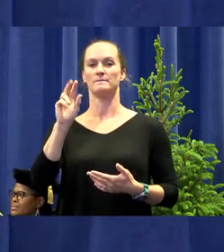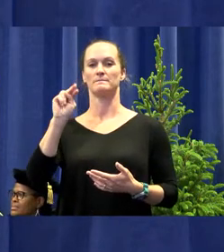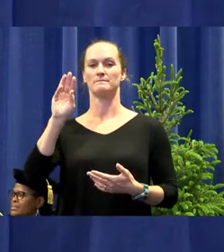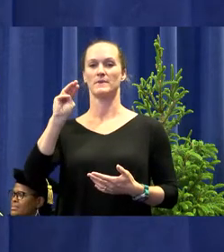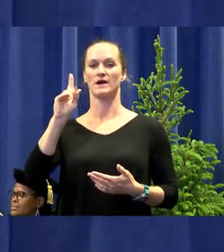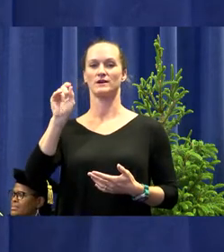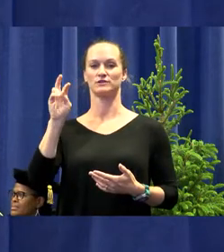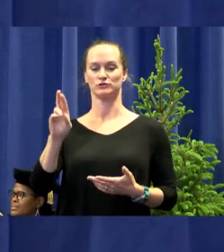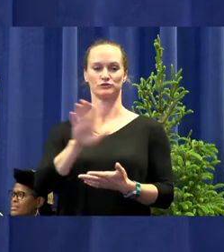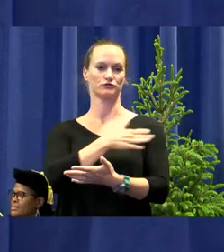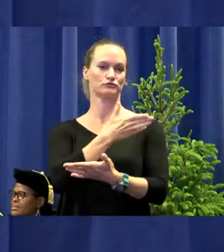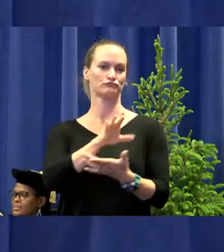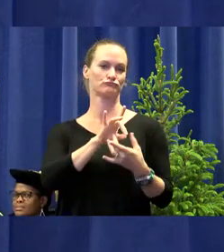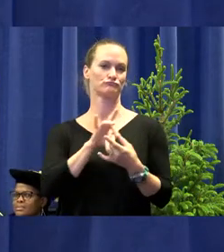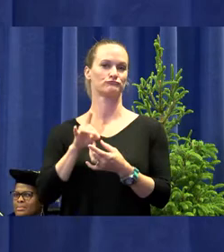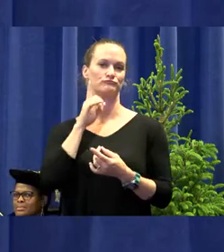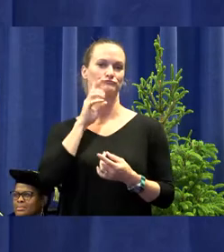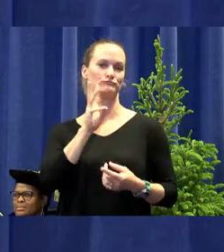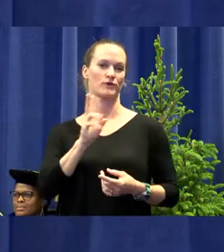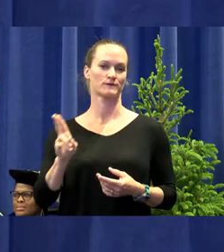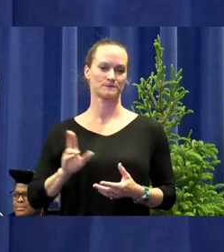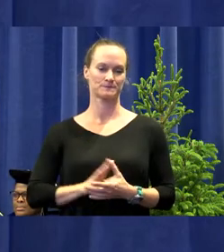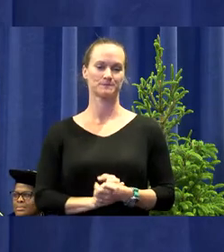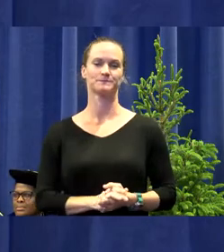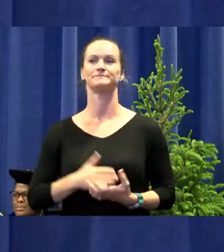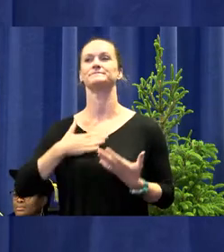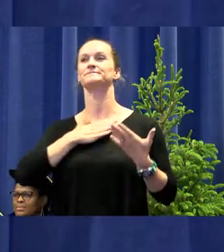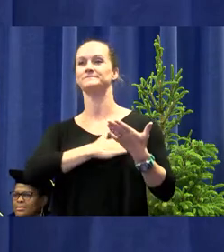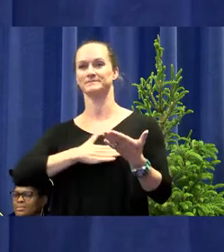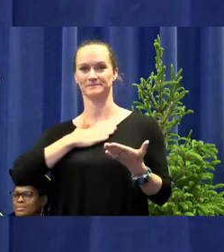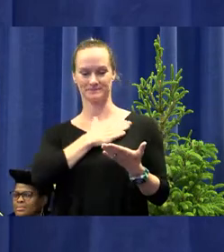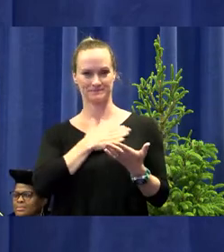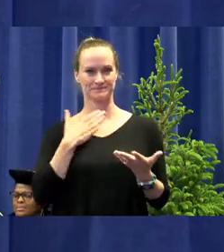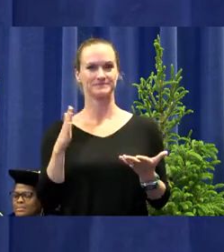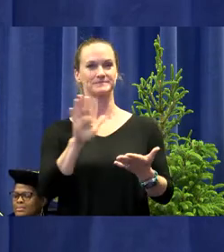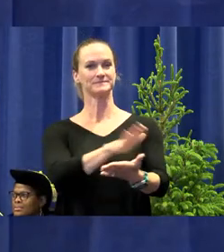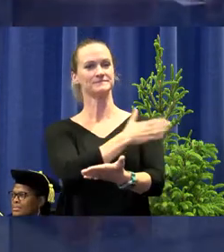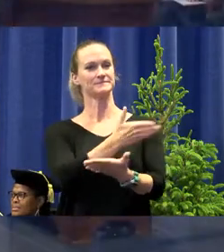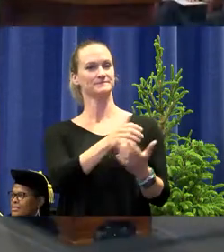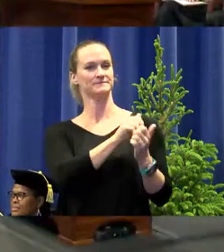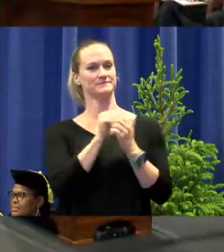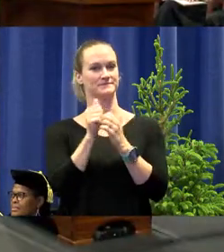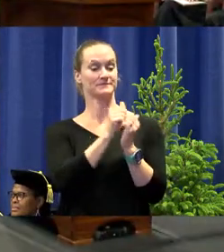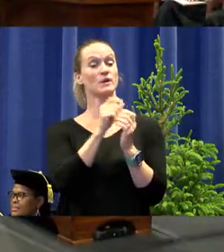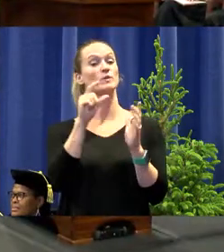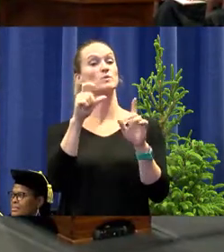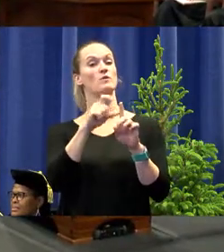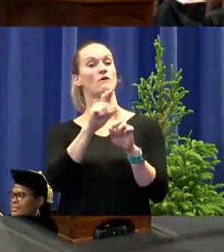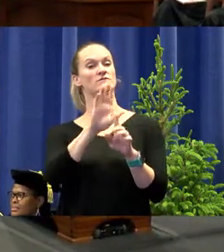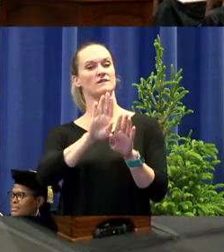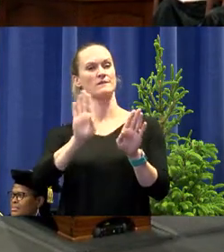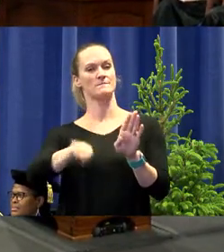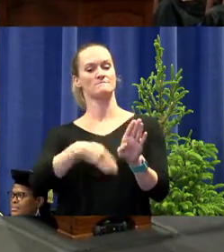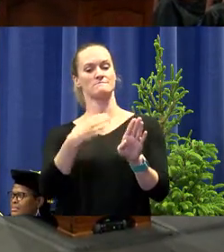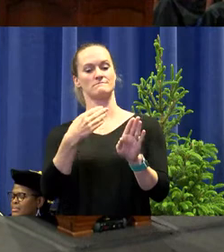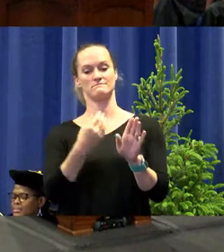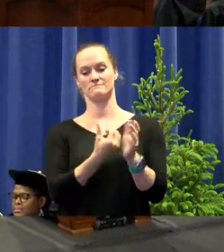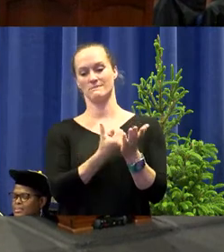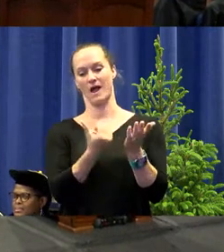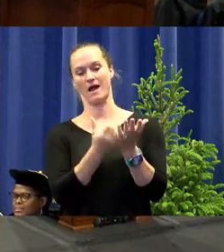our music department. Please join in. The words are inside the back cover of your